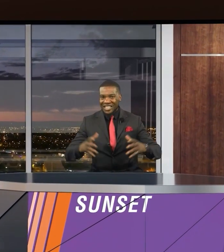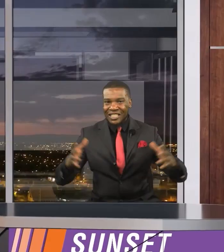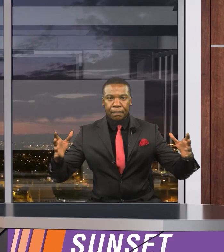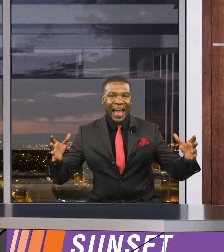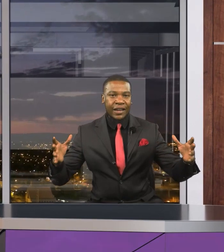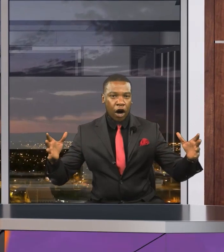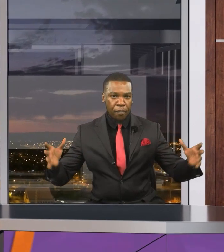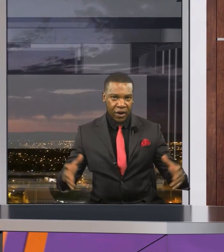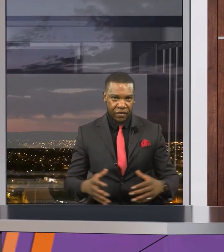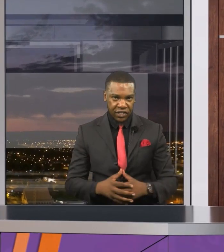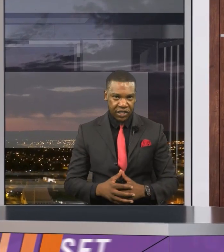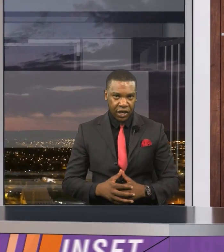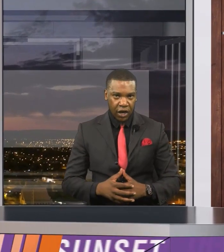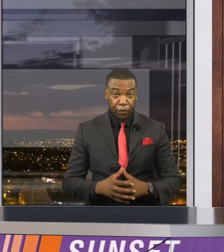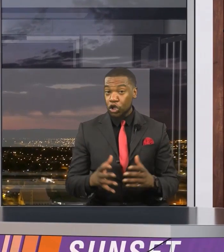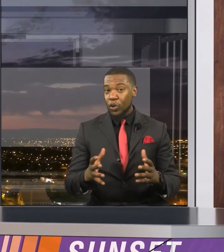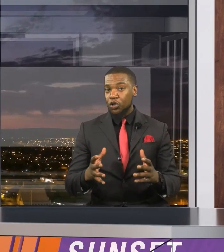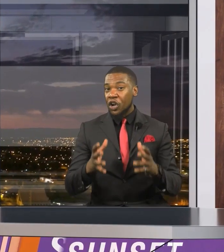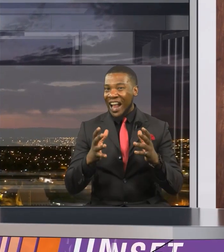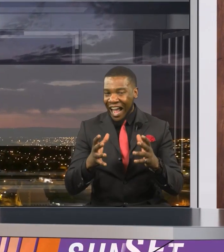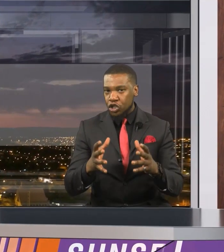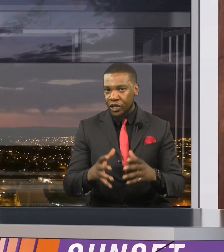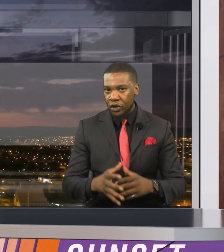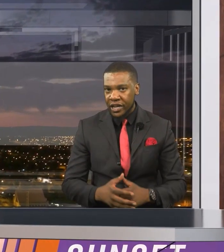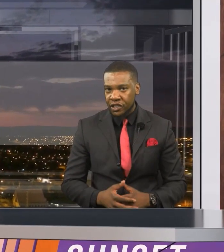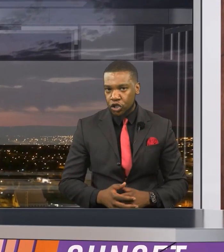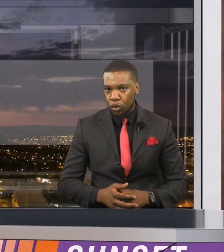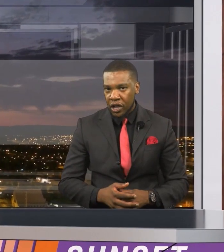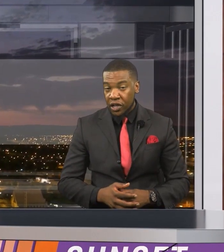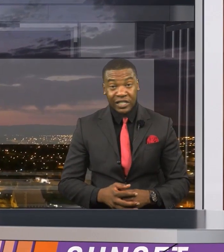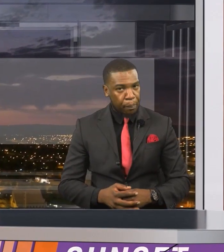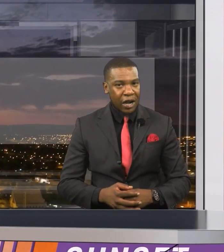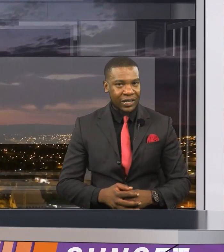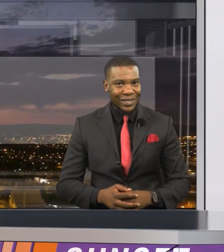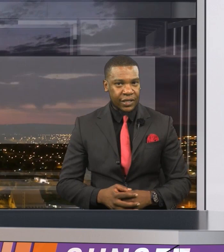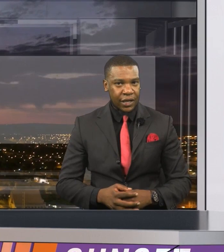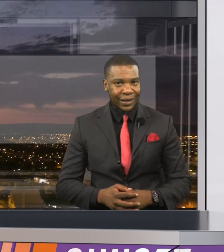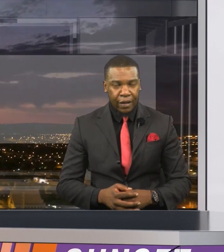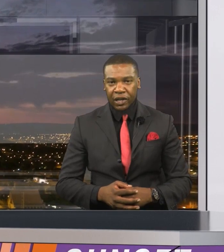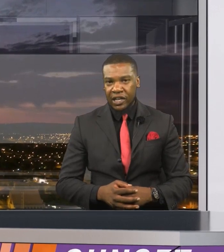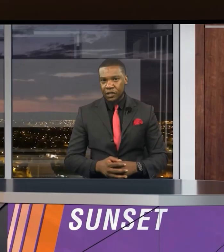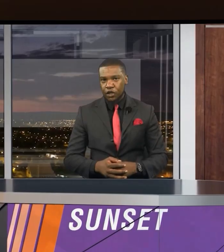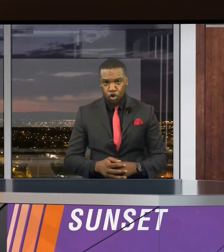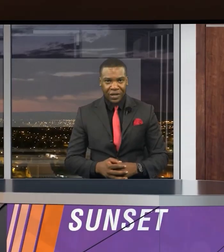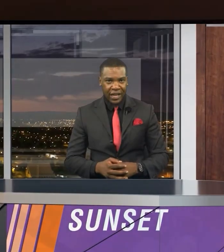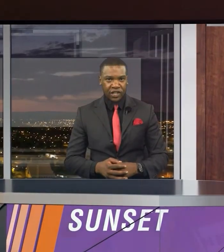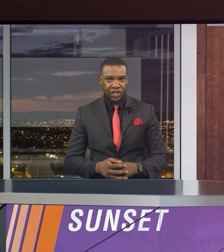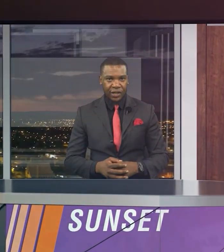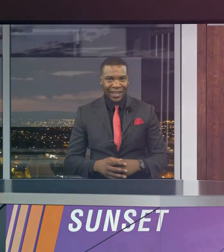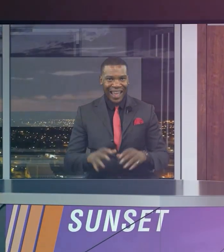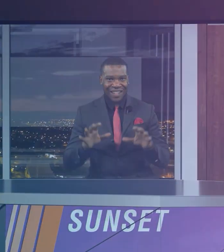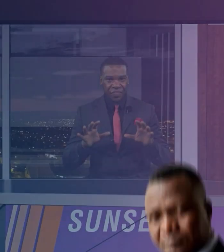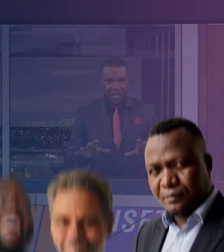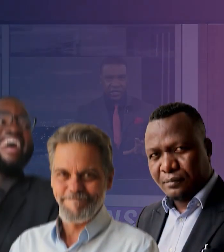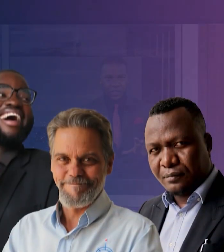as we expand our preferences, because what we are actually connecting to is boundless, limitless human